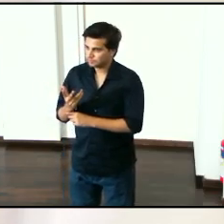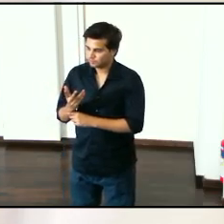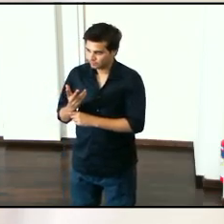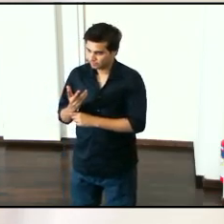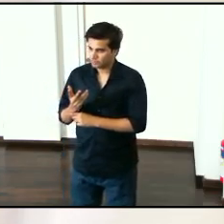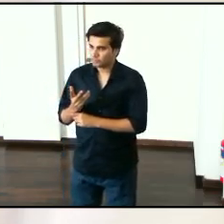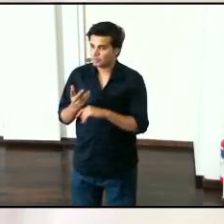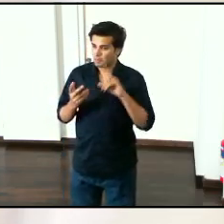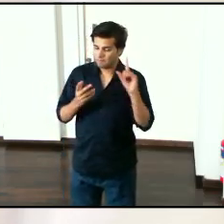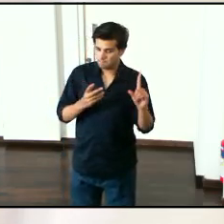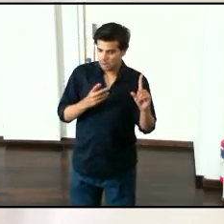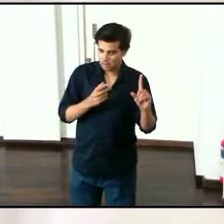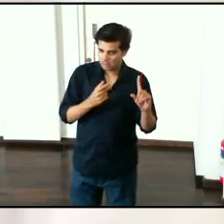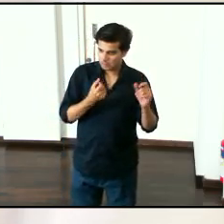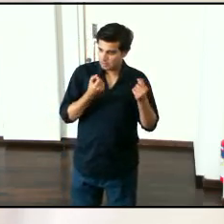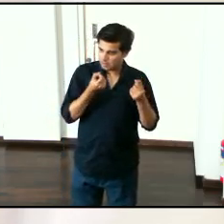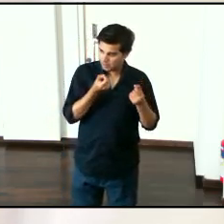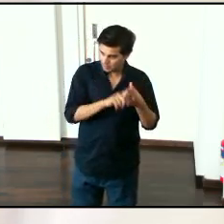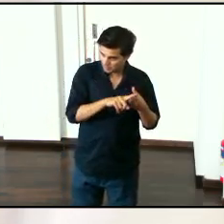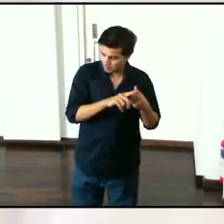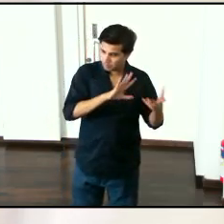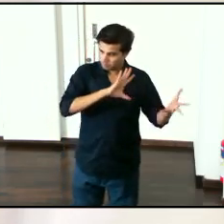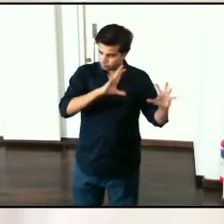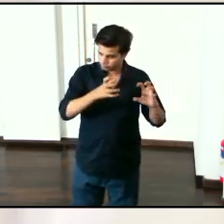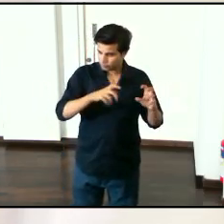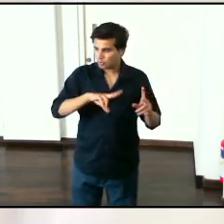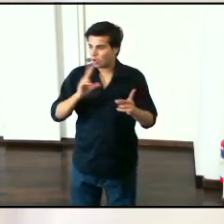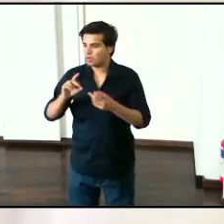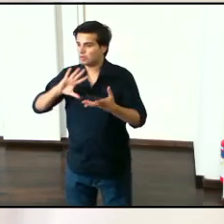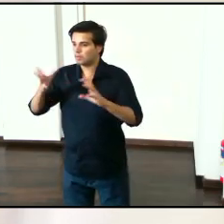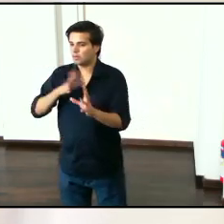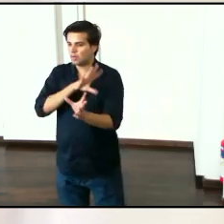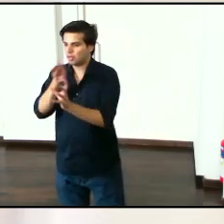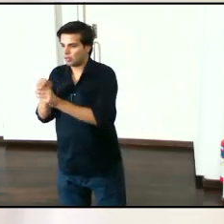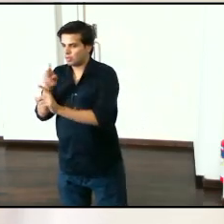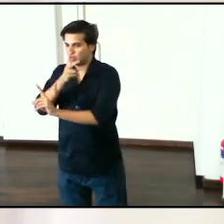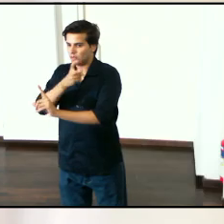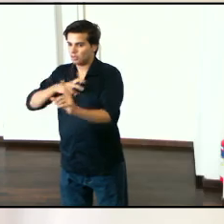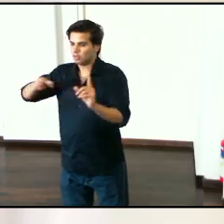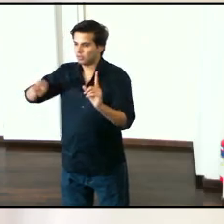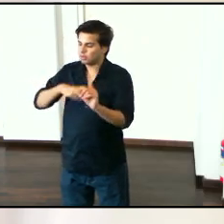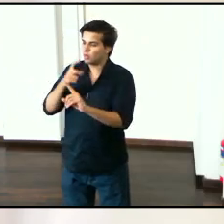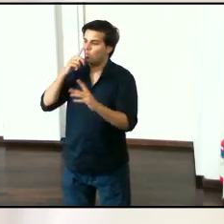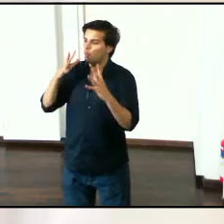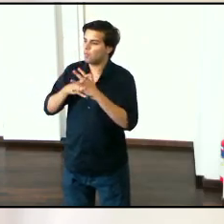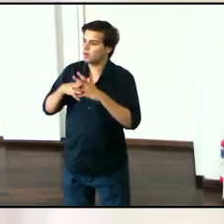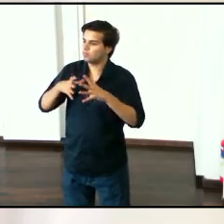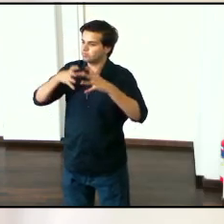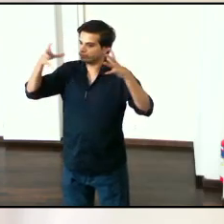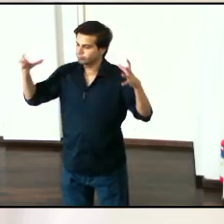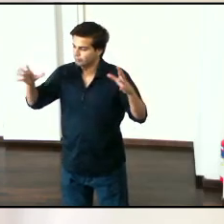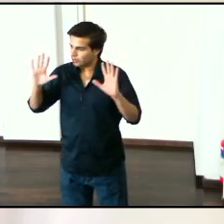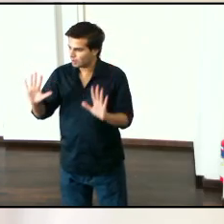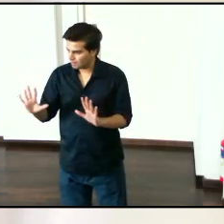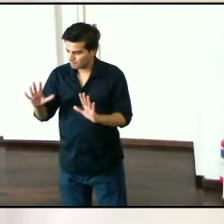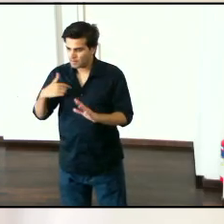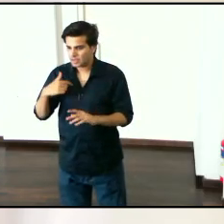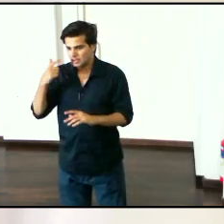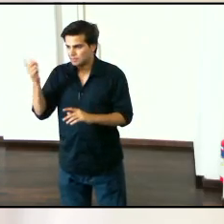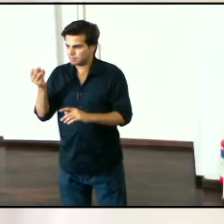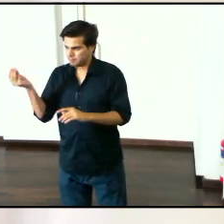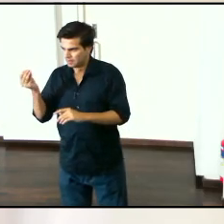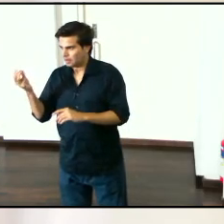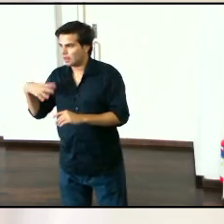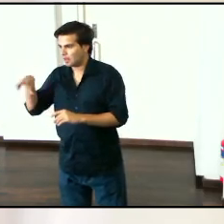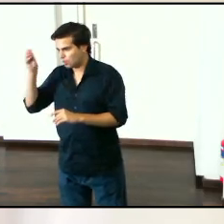one crisis to another, which is probably true for large numbers of women's groups, many of whom I know, and many of